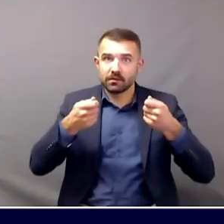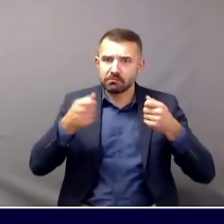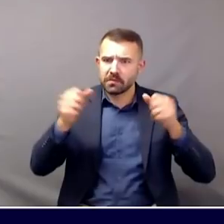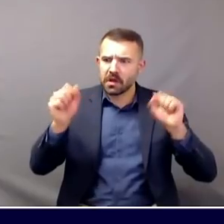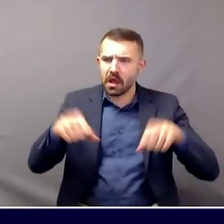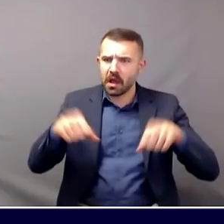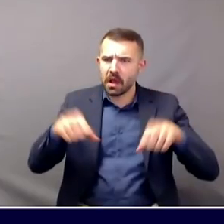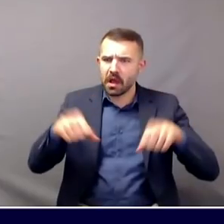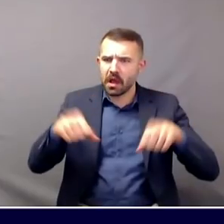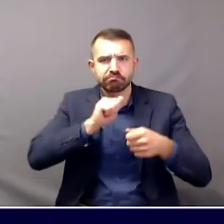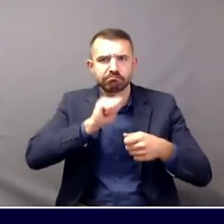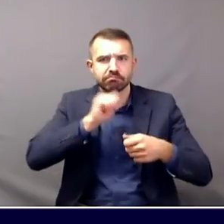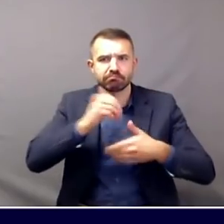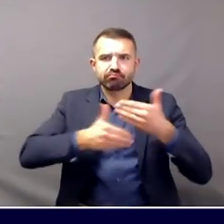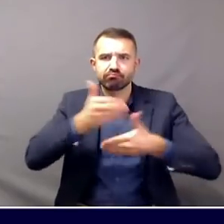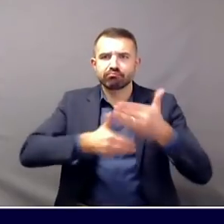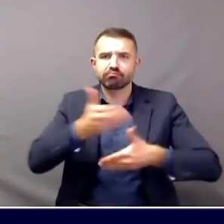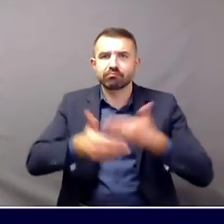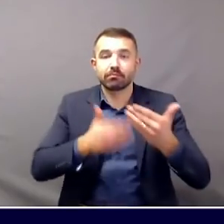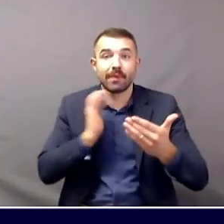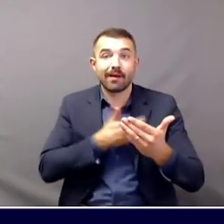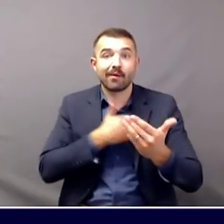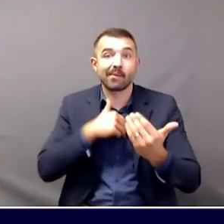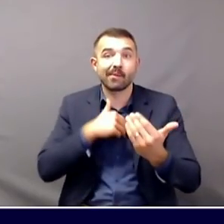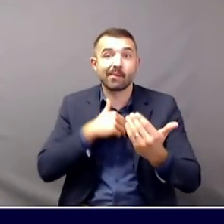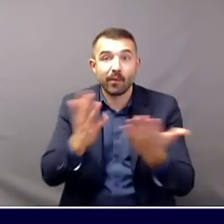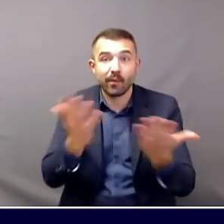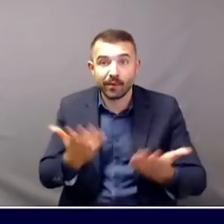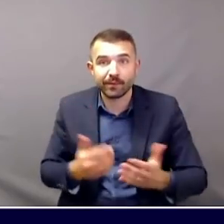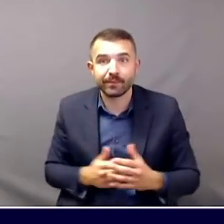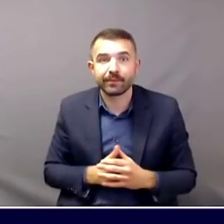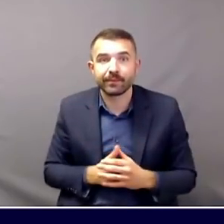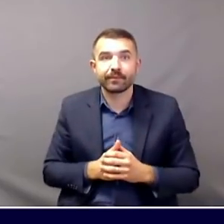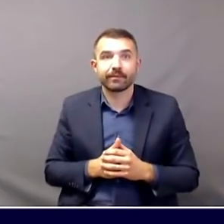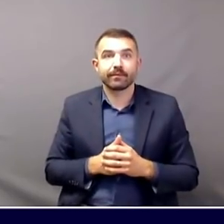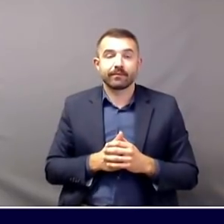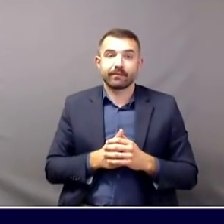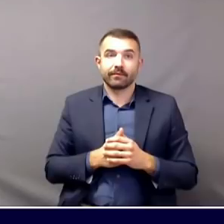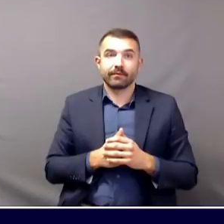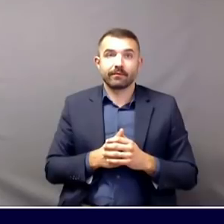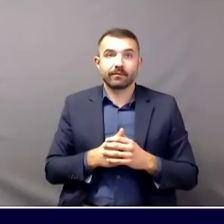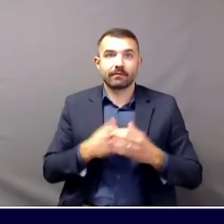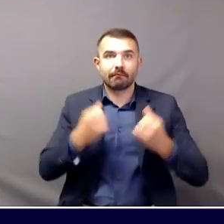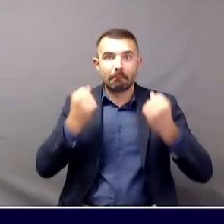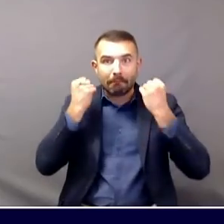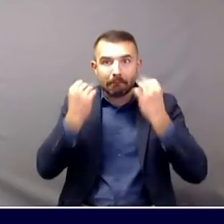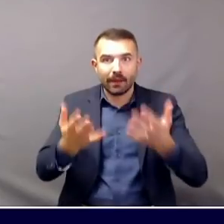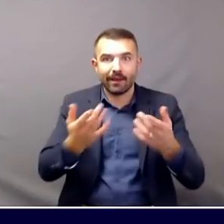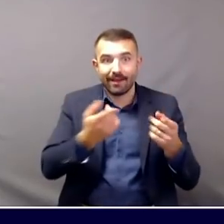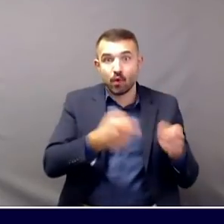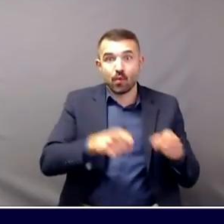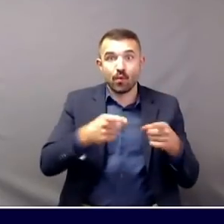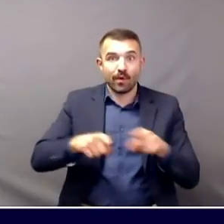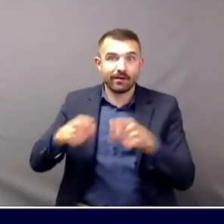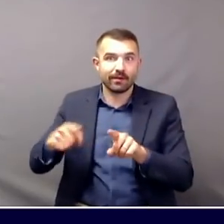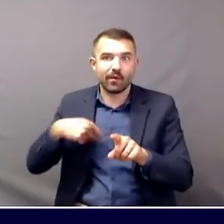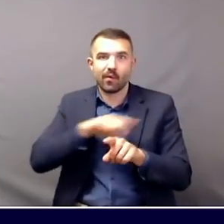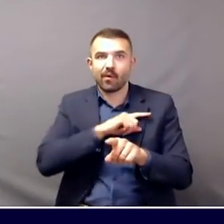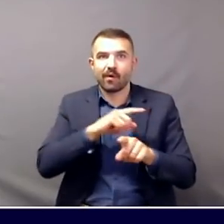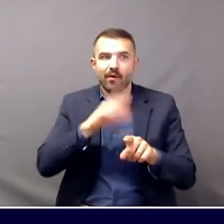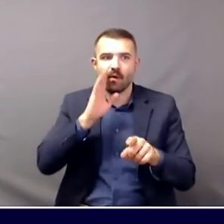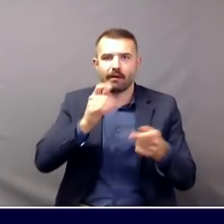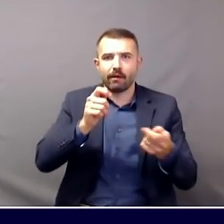investigation is with so many other things in COVID. It's a dial. And as the number of cases has increased, we have continually